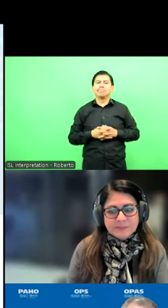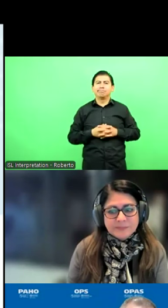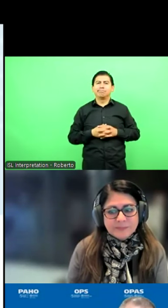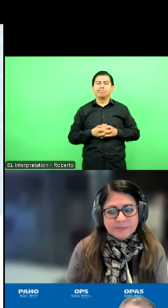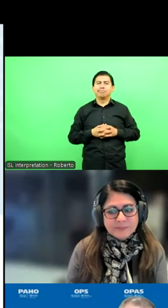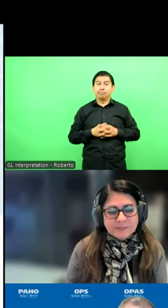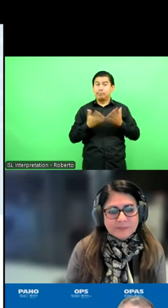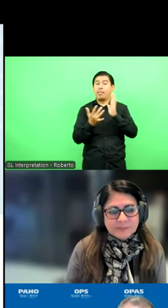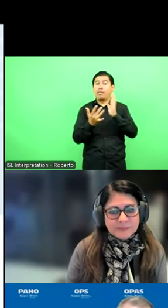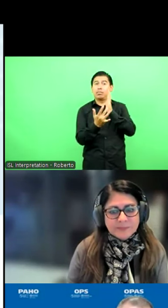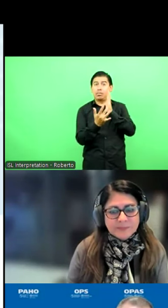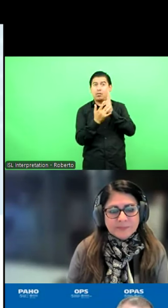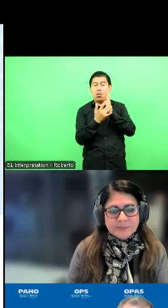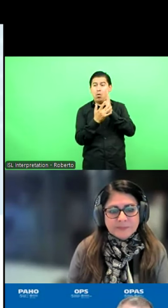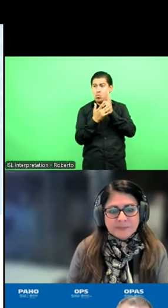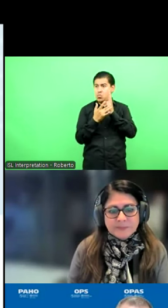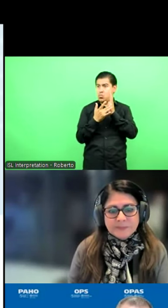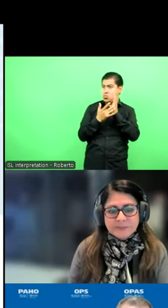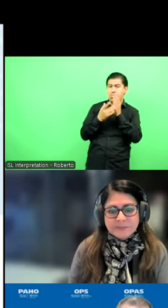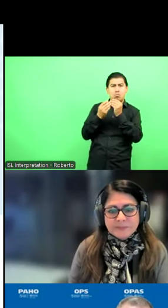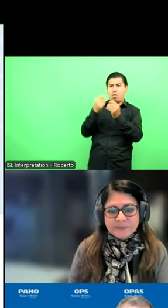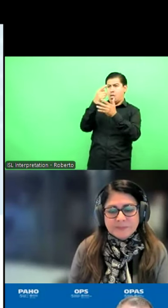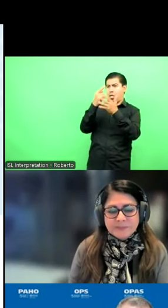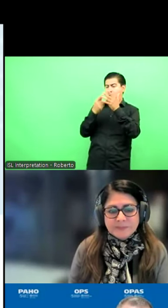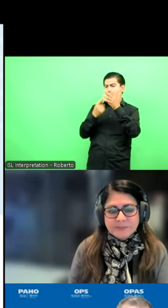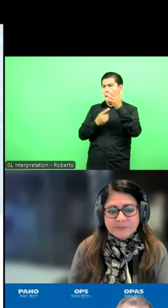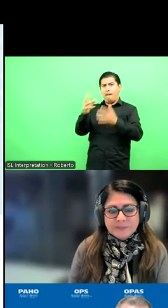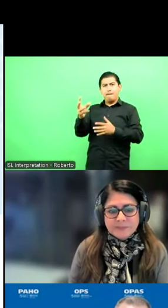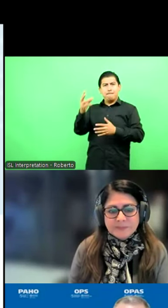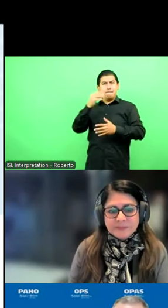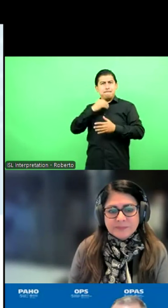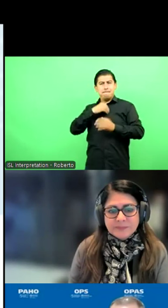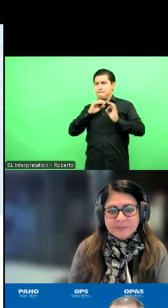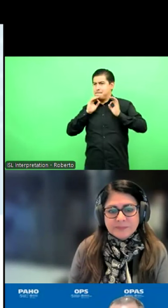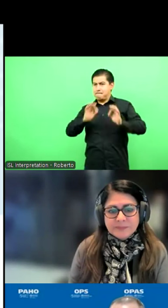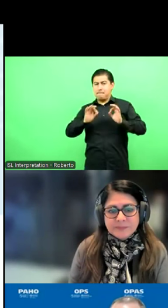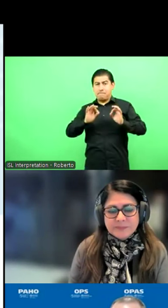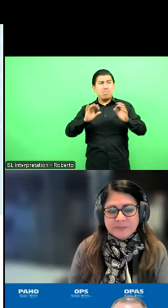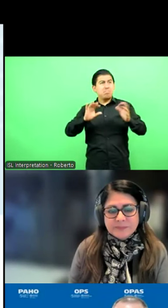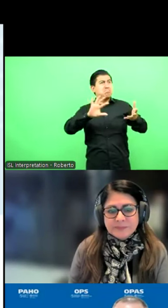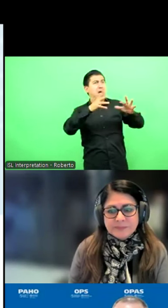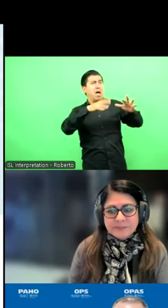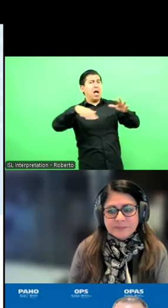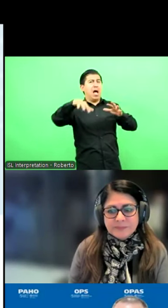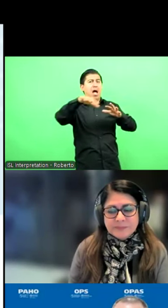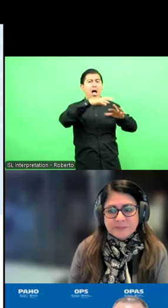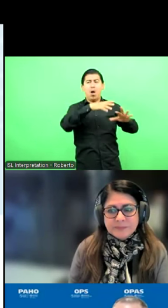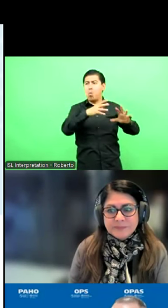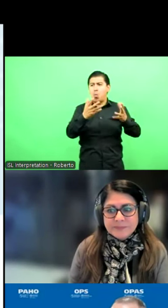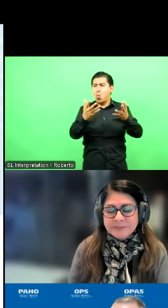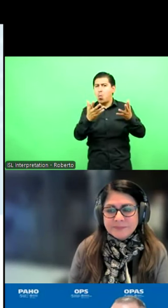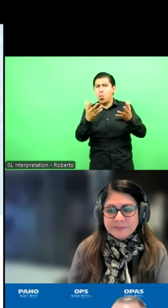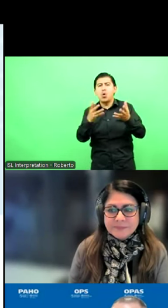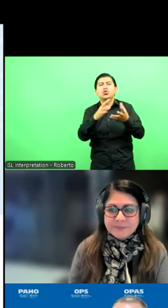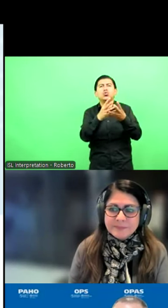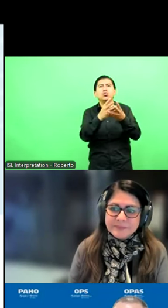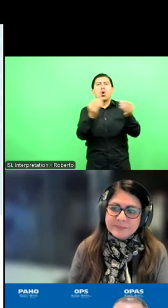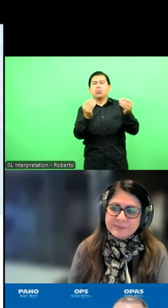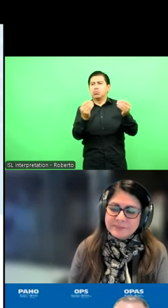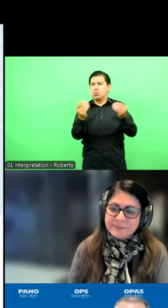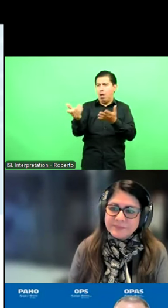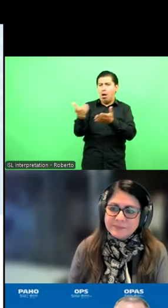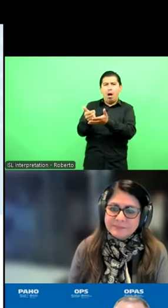disaster reduction and management. And the session will be led by the United Nations Office for South-South